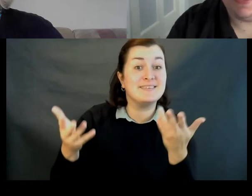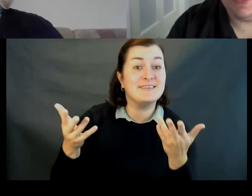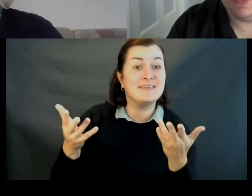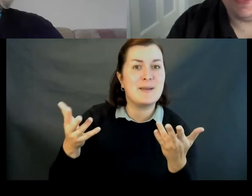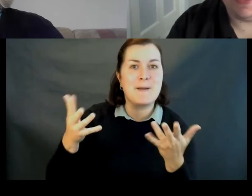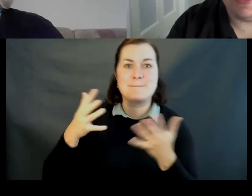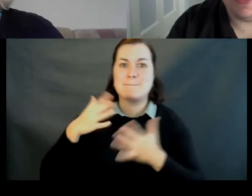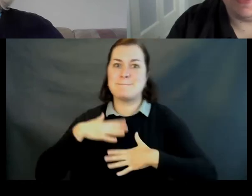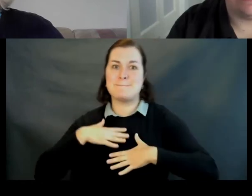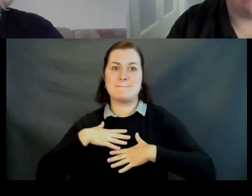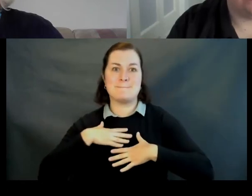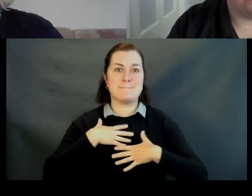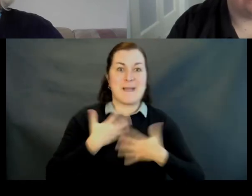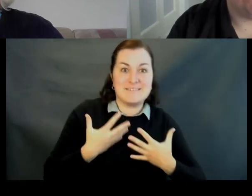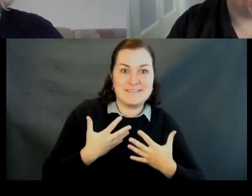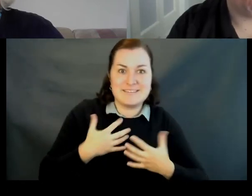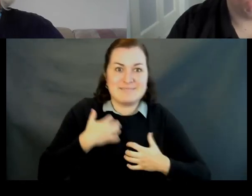Passion. Passion.